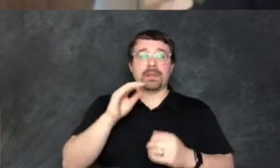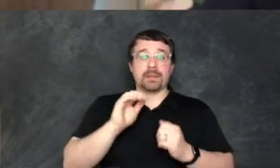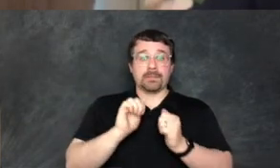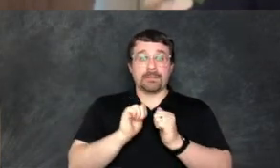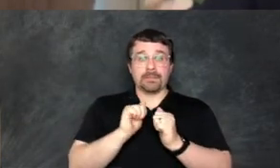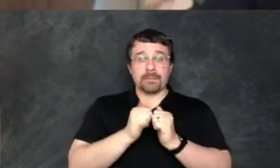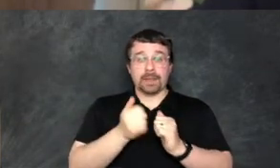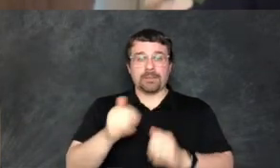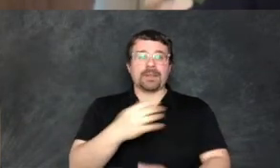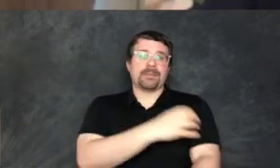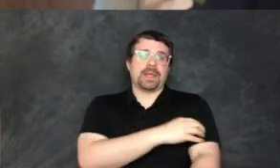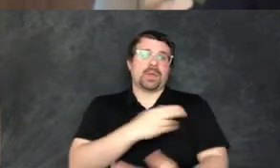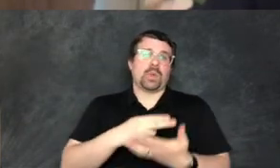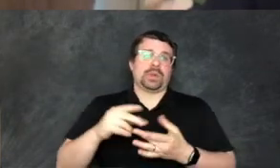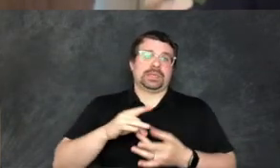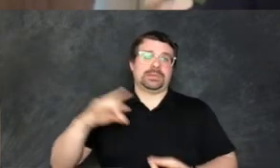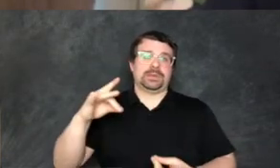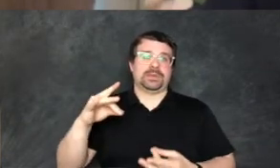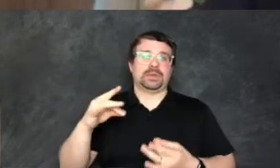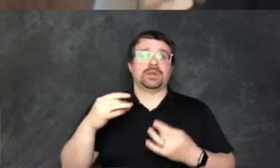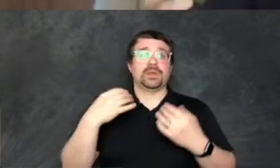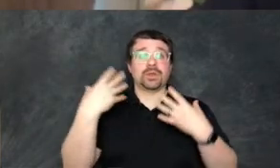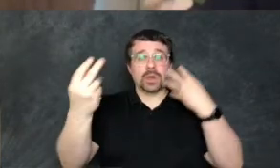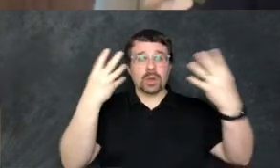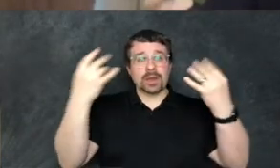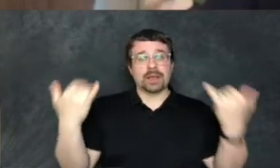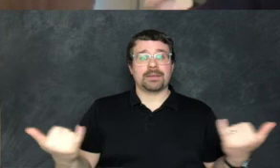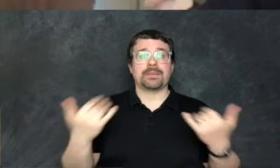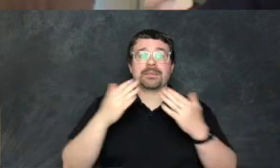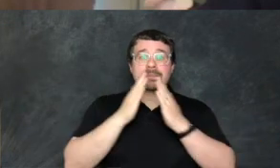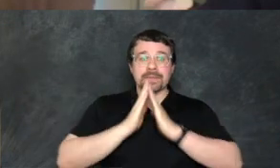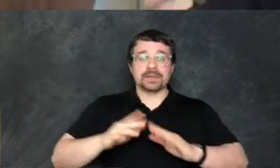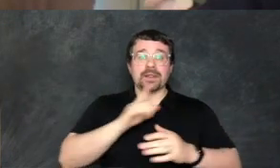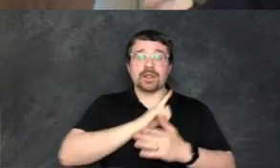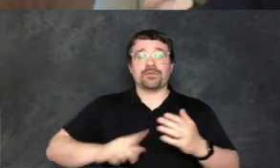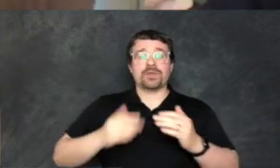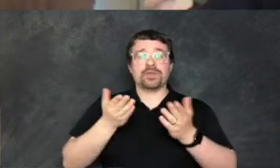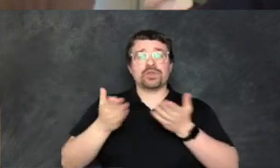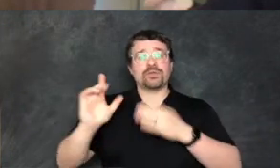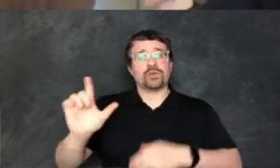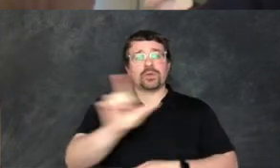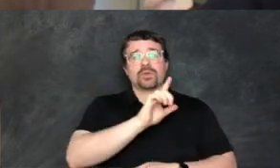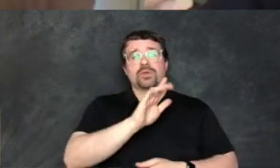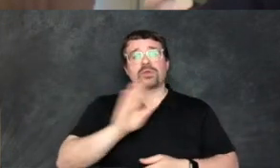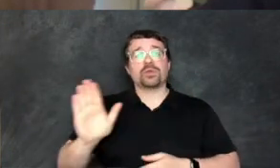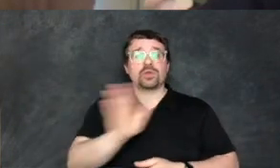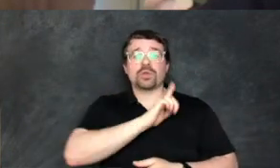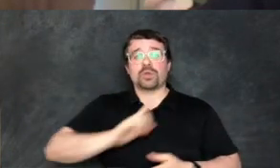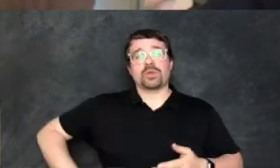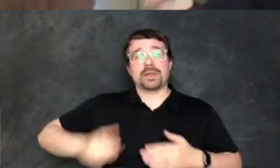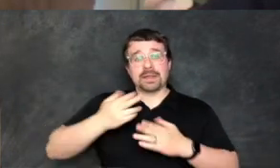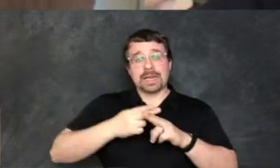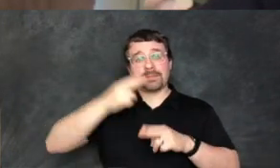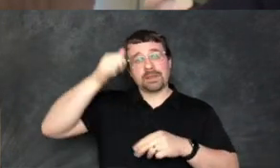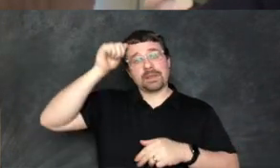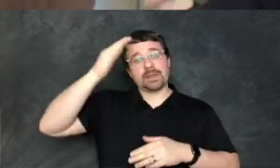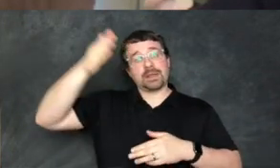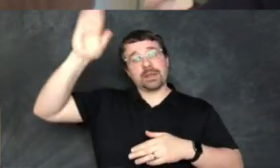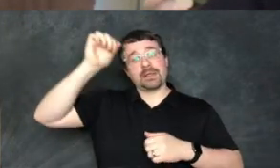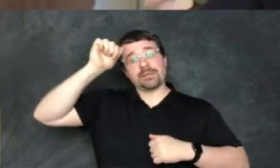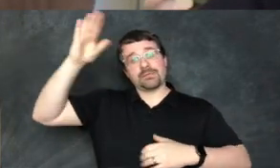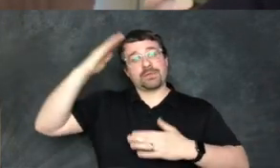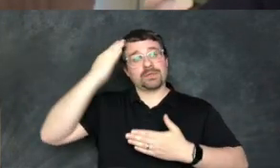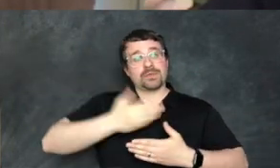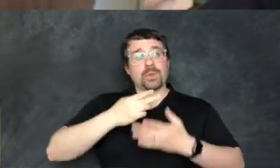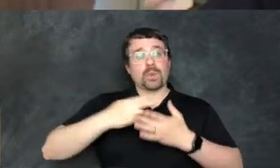power of the Holy Spirit. Go now in peace to love and serve your Lord. In the name of God, the Father, Son, and